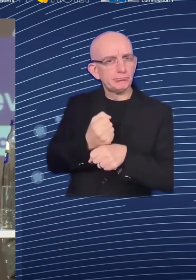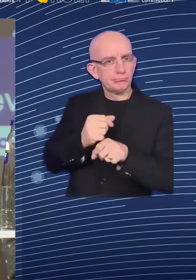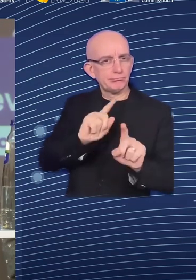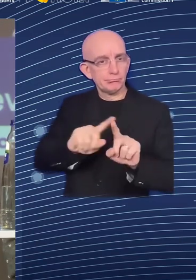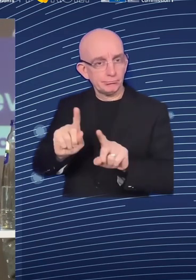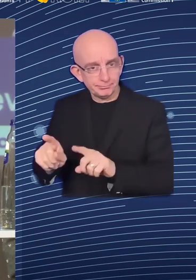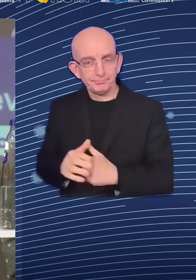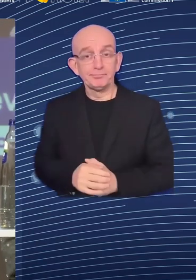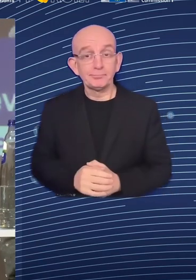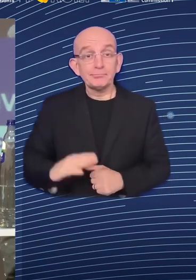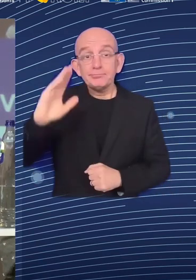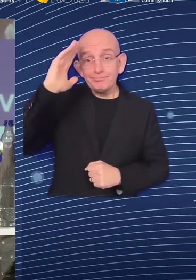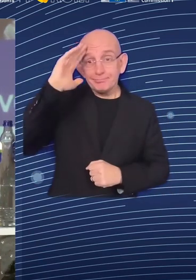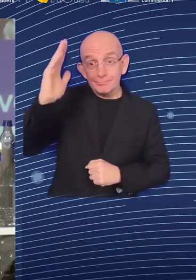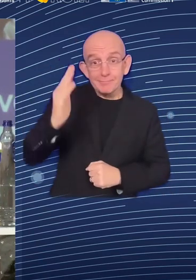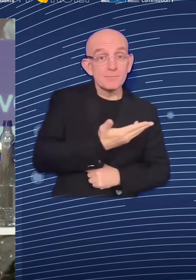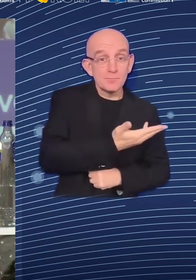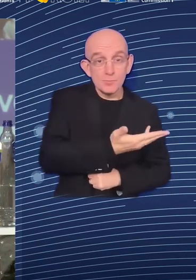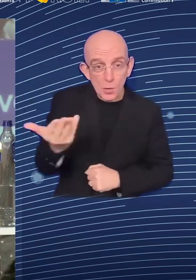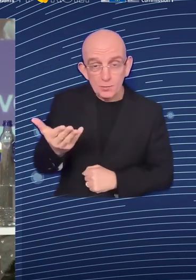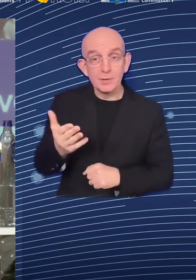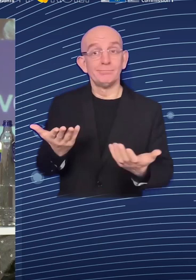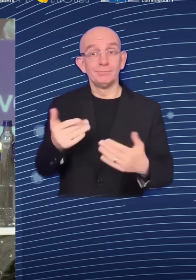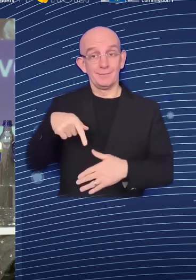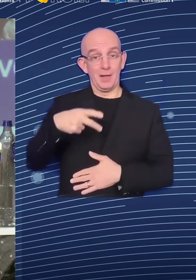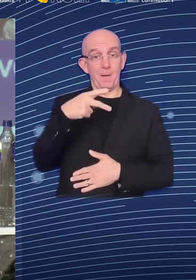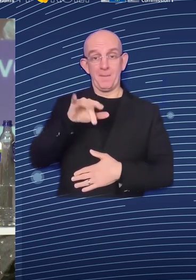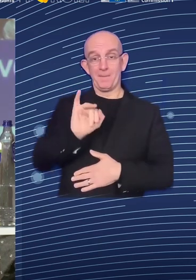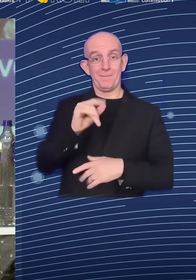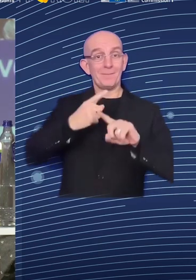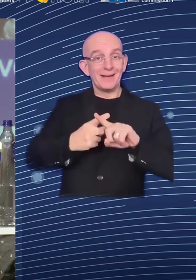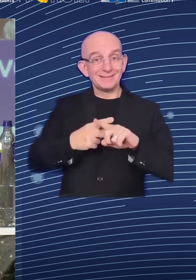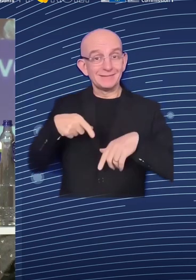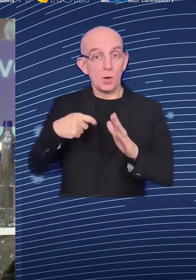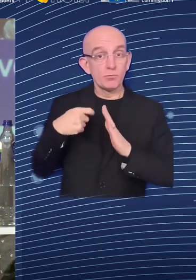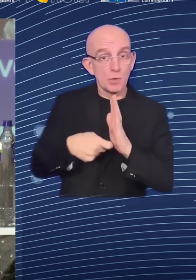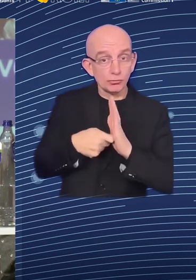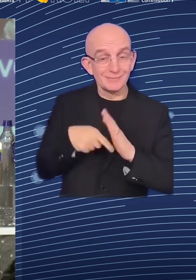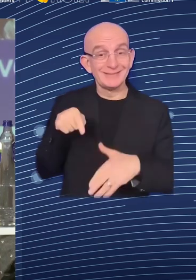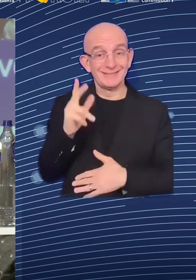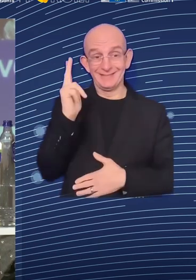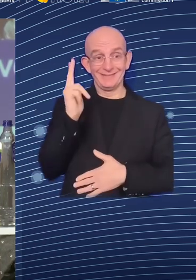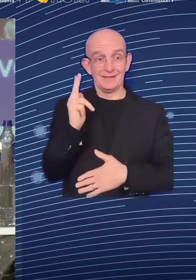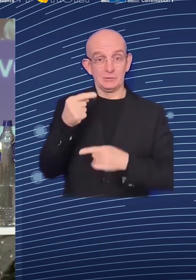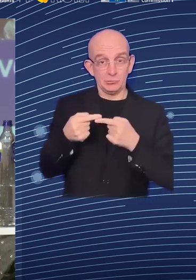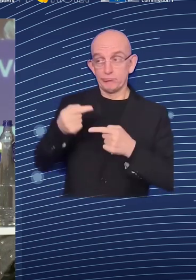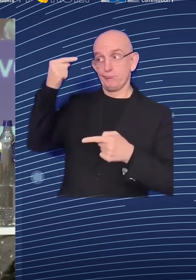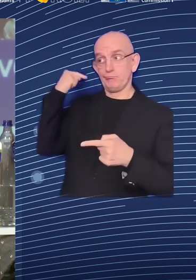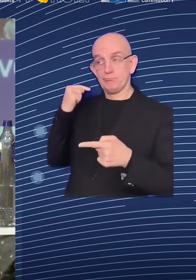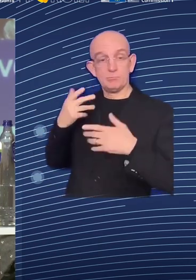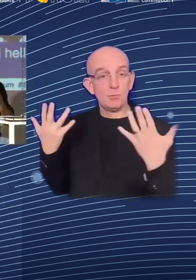analysis, and I hear that a lot this morning, that digital skills are everywhere. When you are at school, when you are at